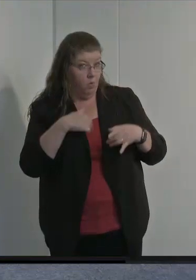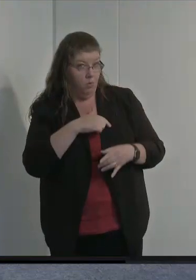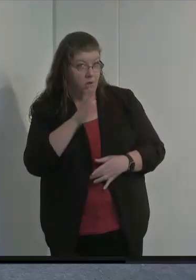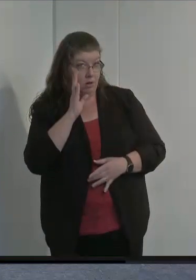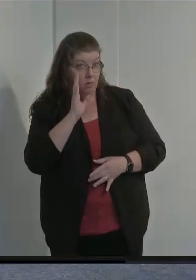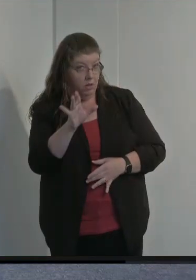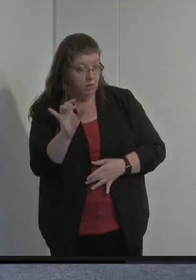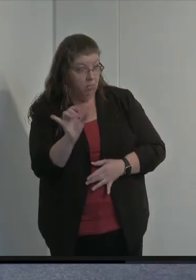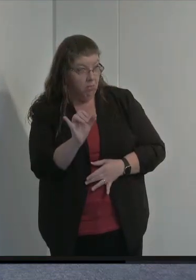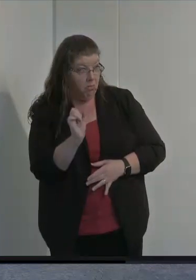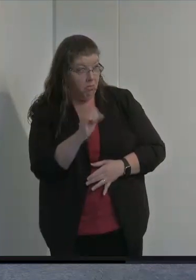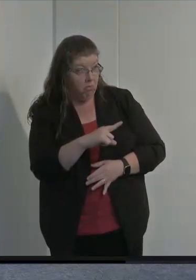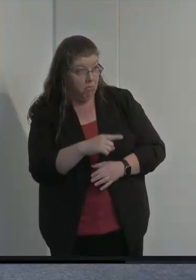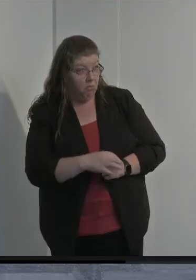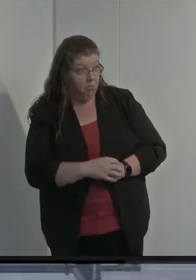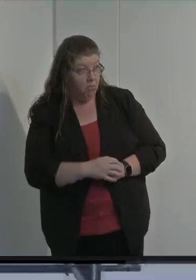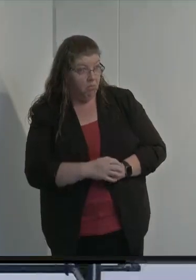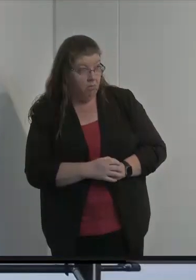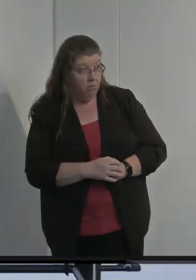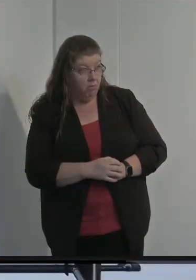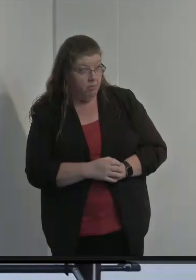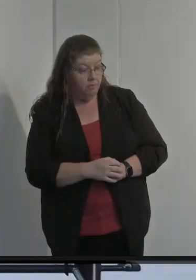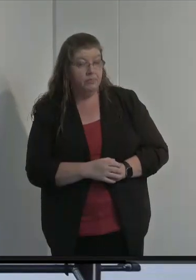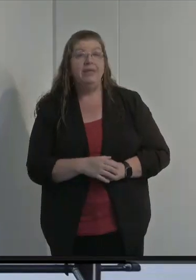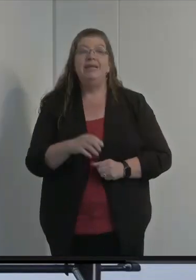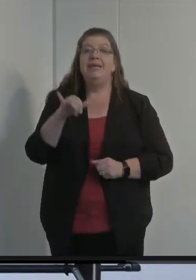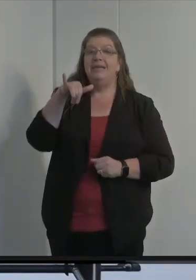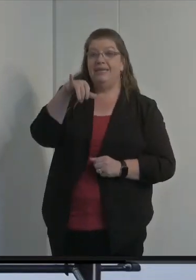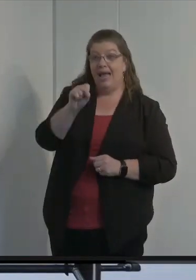tipping point yet? Yes, I think the city